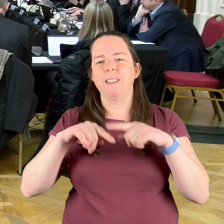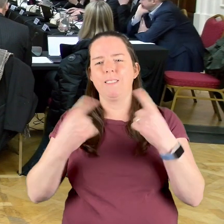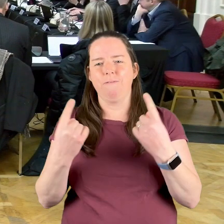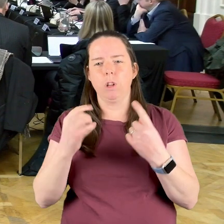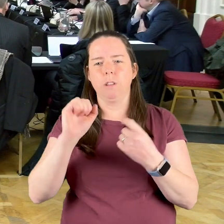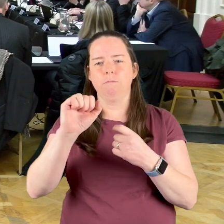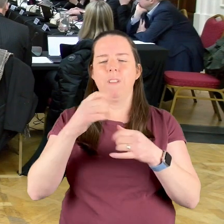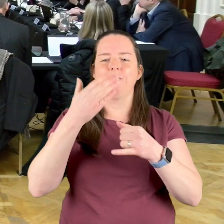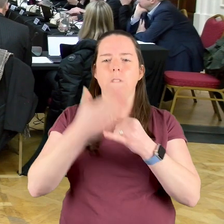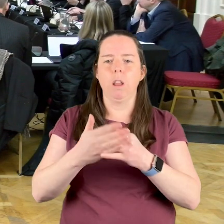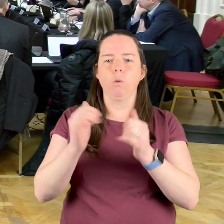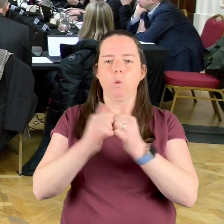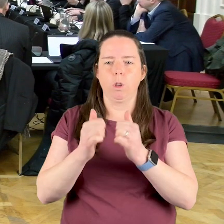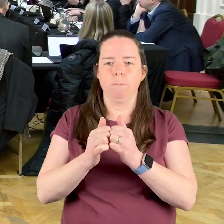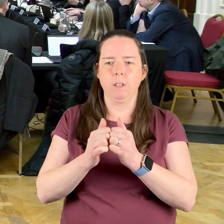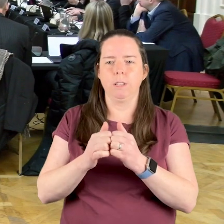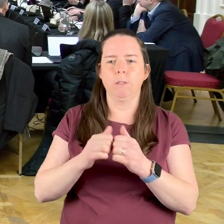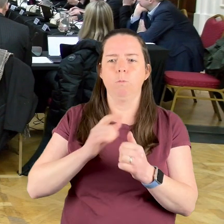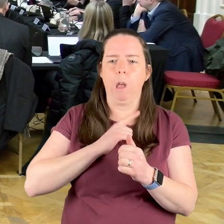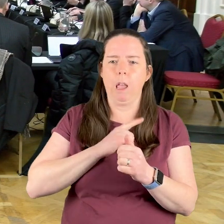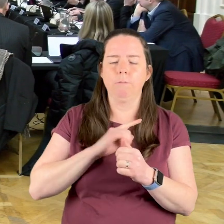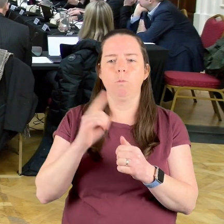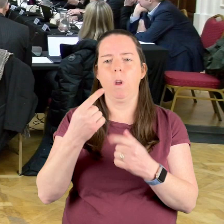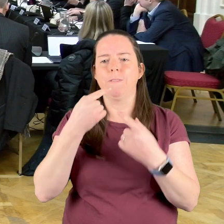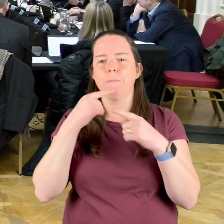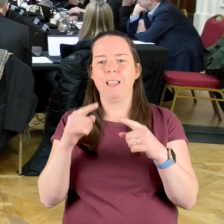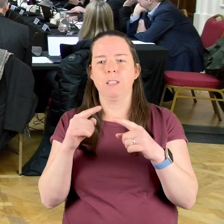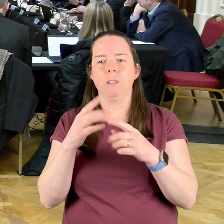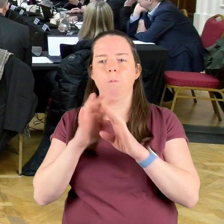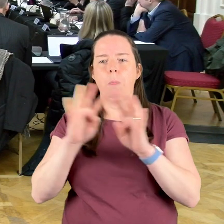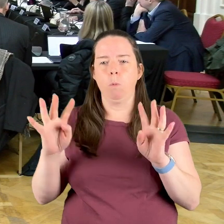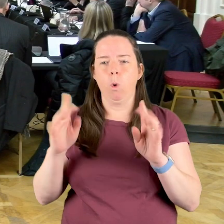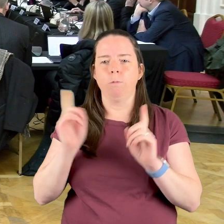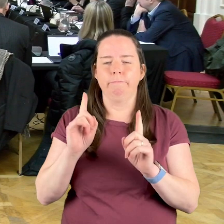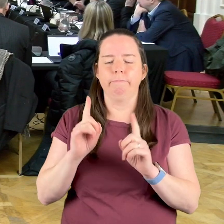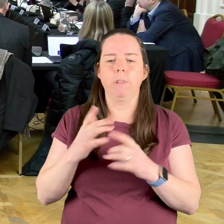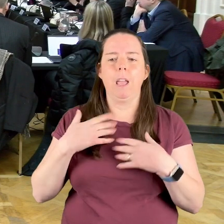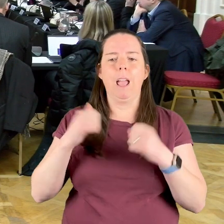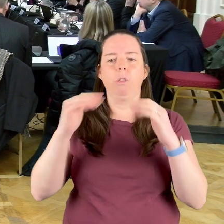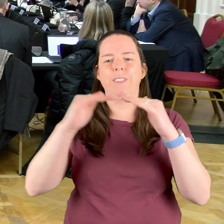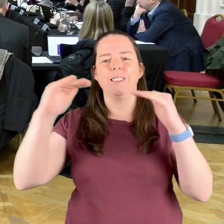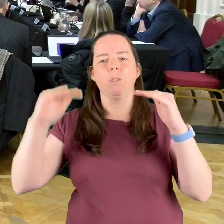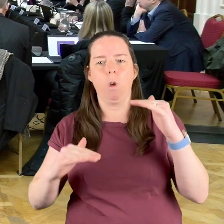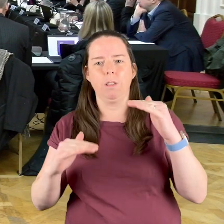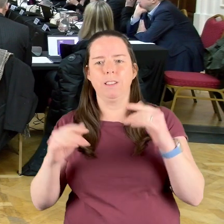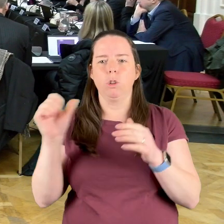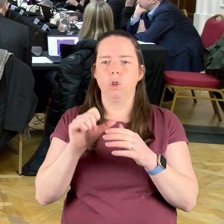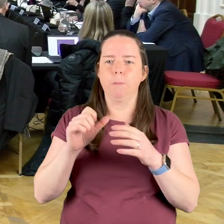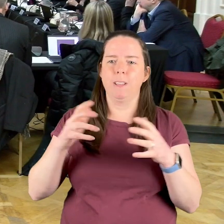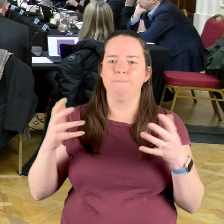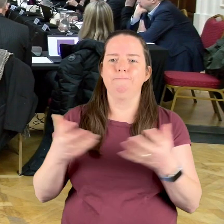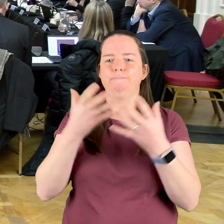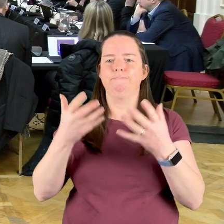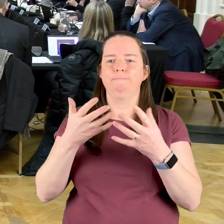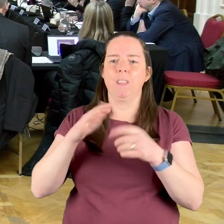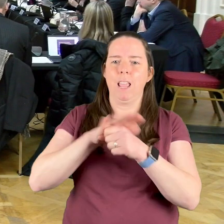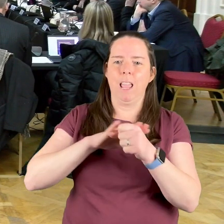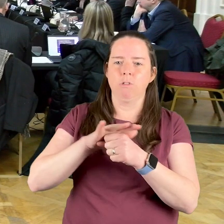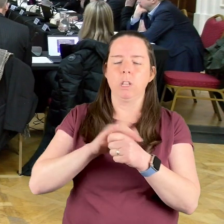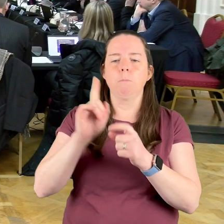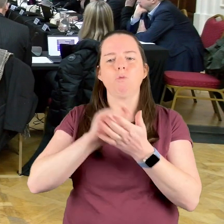because one of the messages from the board was that health inequalities should become one of the driving areas, but written differently,